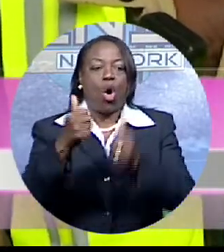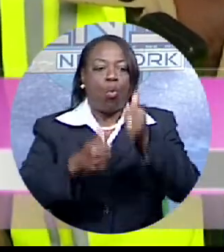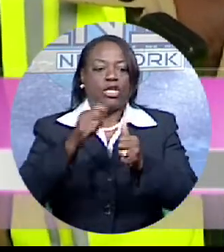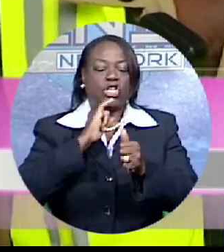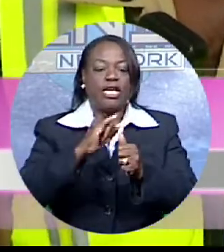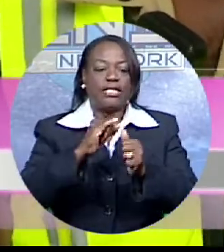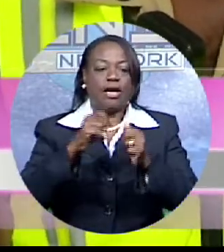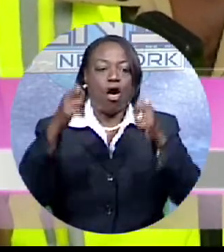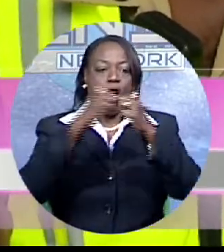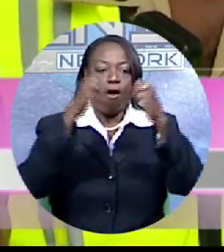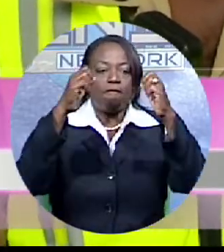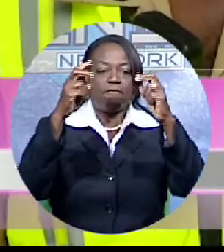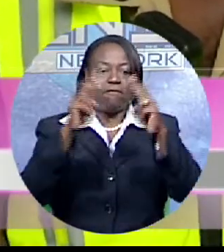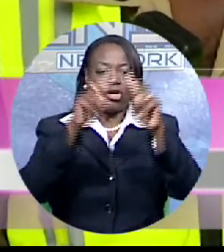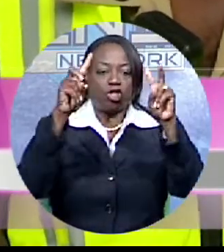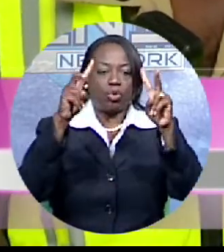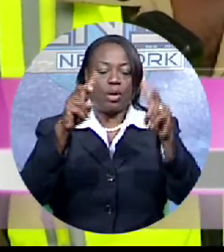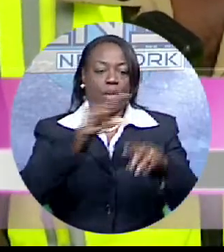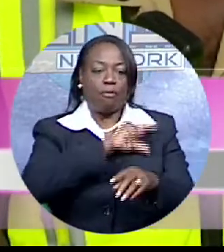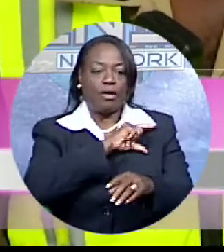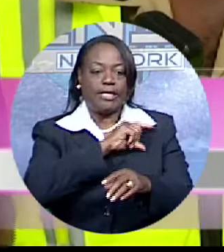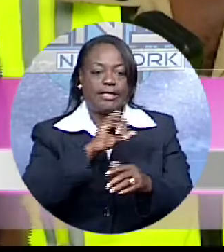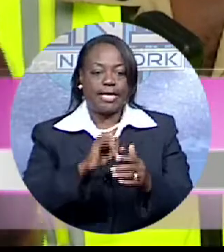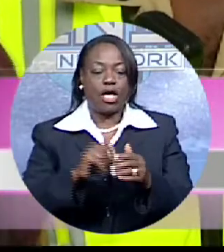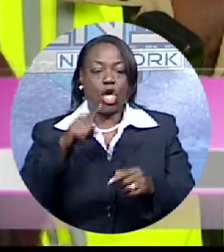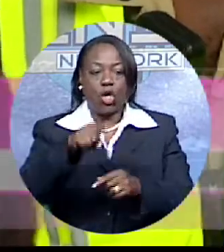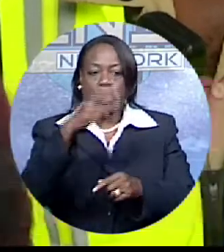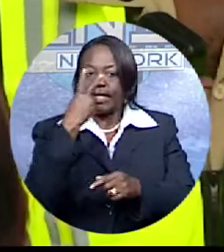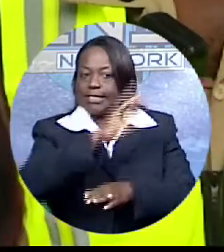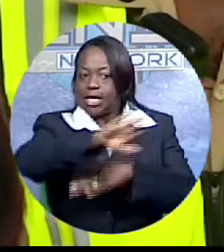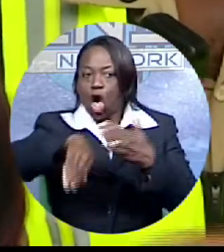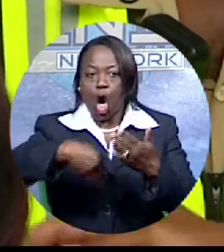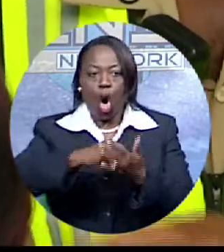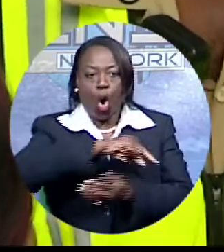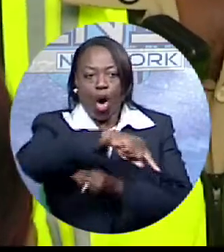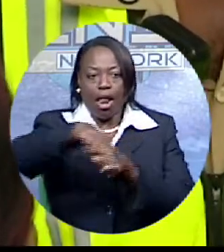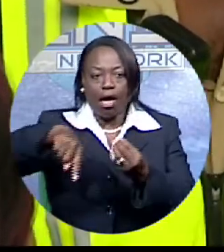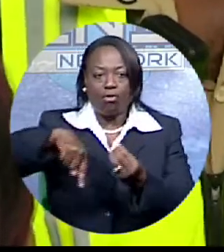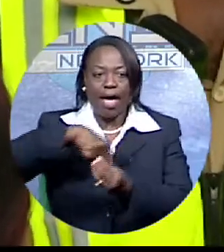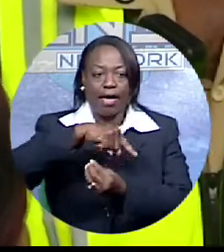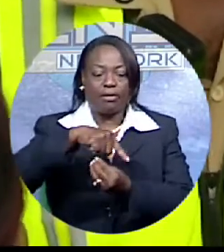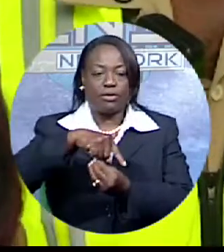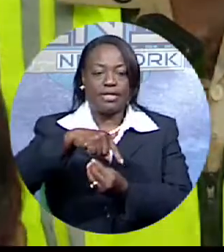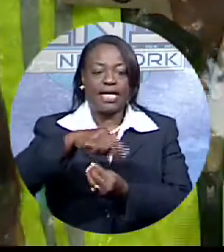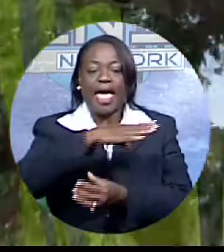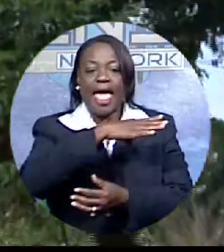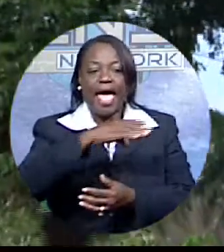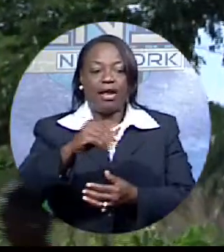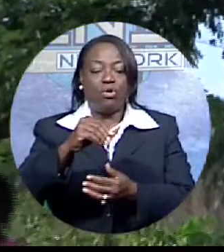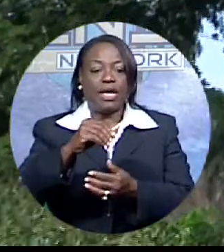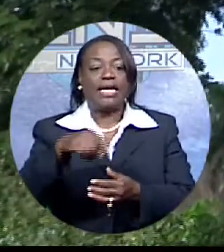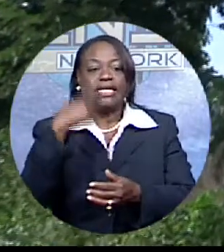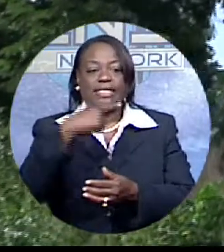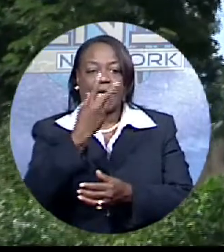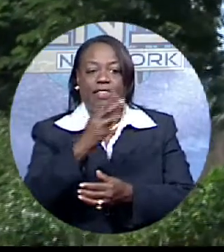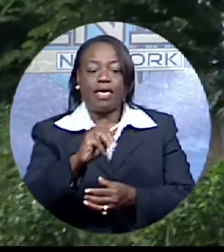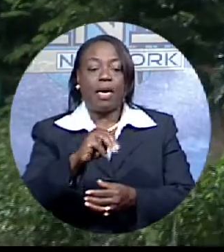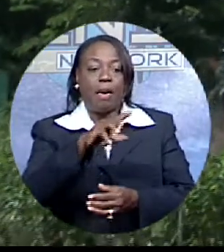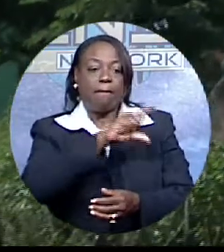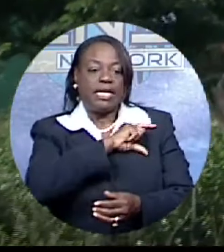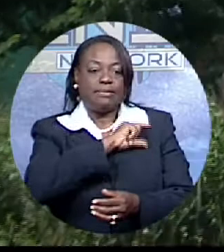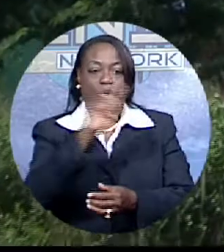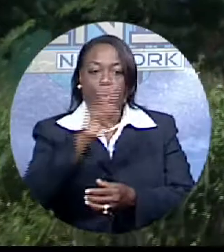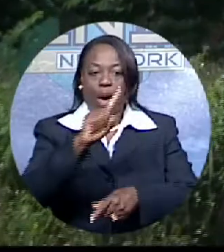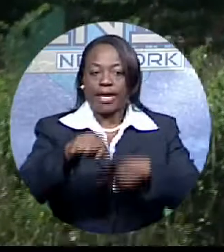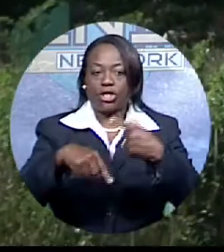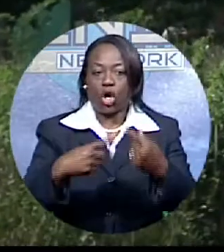policing. You can see all around, and you direct the officers where they need to go, where people